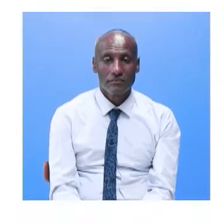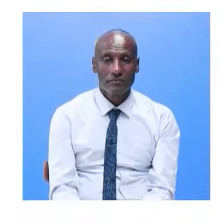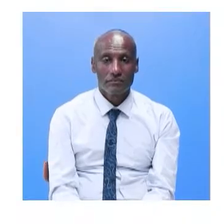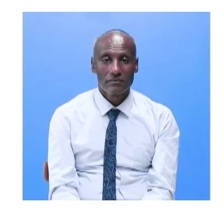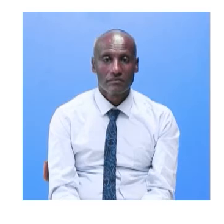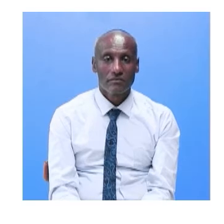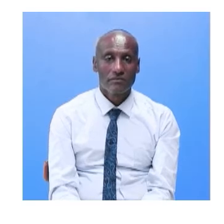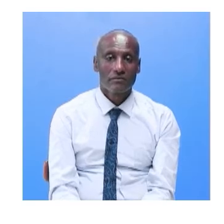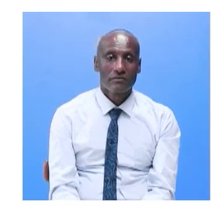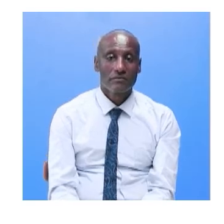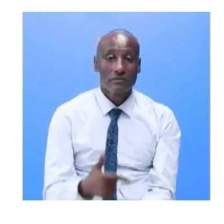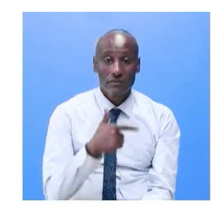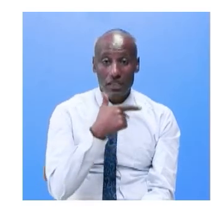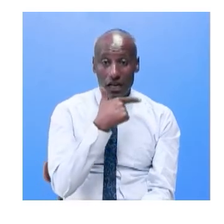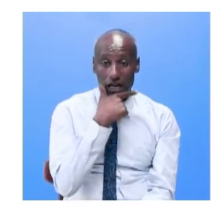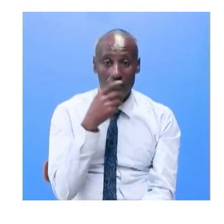cafe,